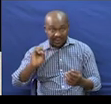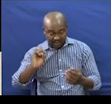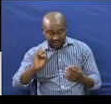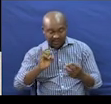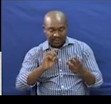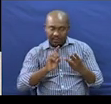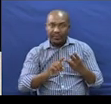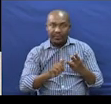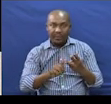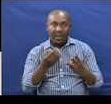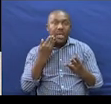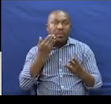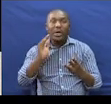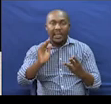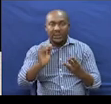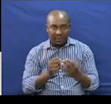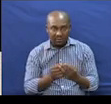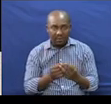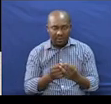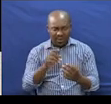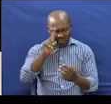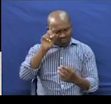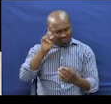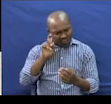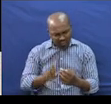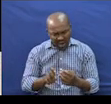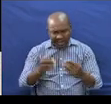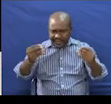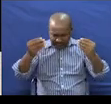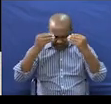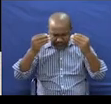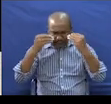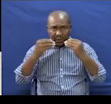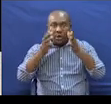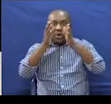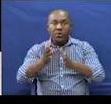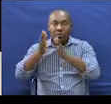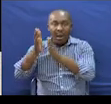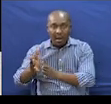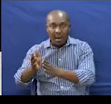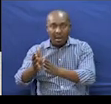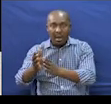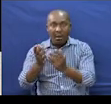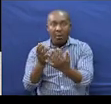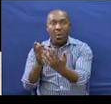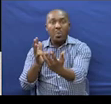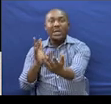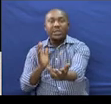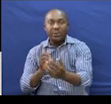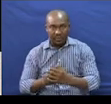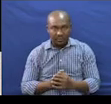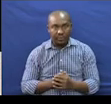Now, why are we studying human population? Importance of human